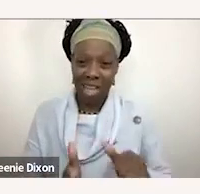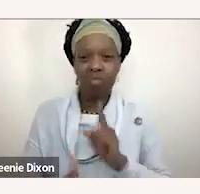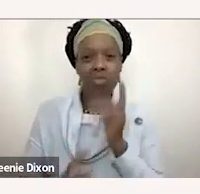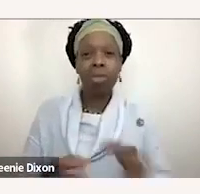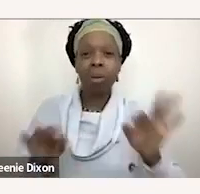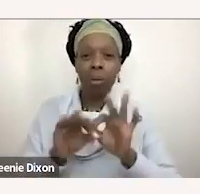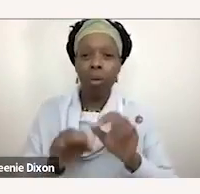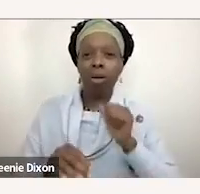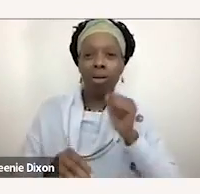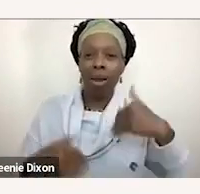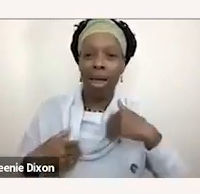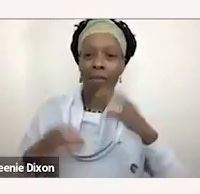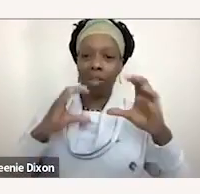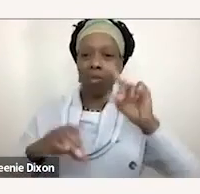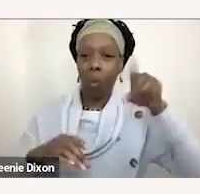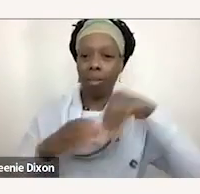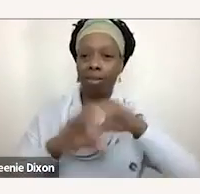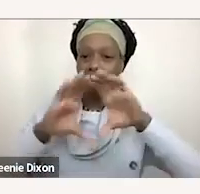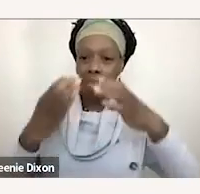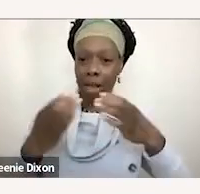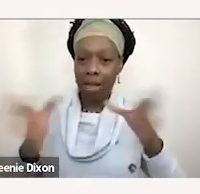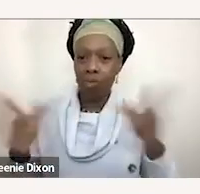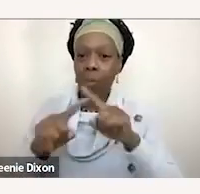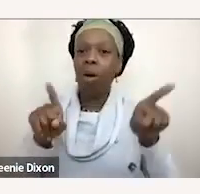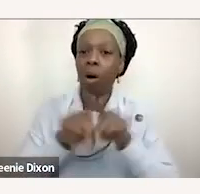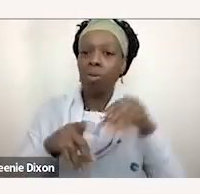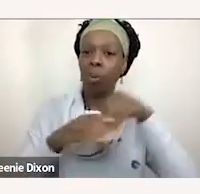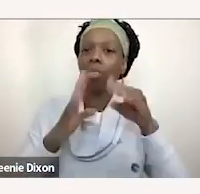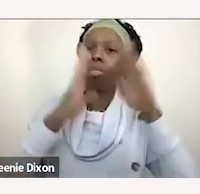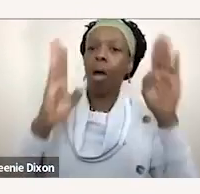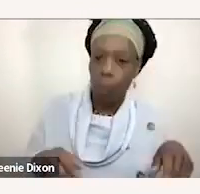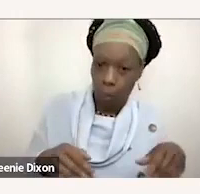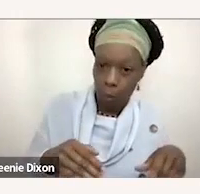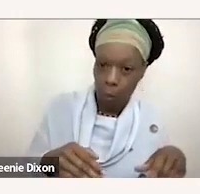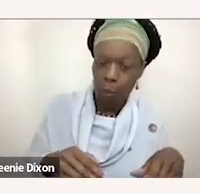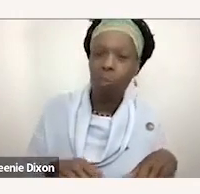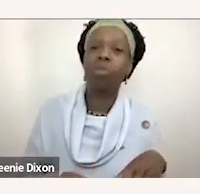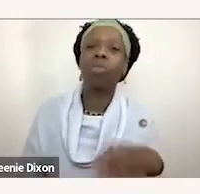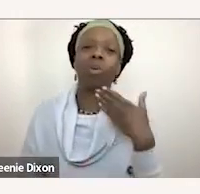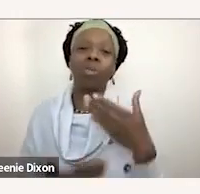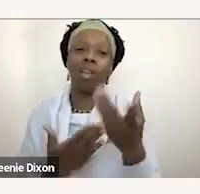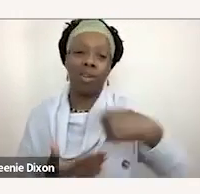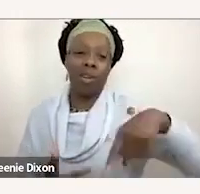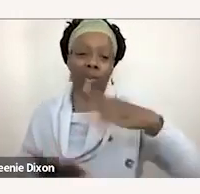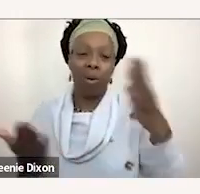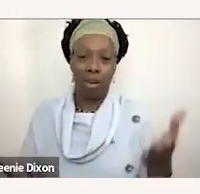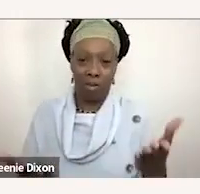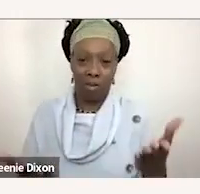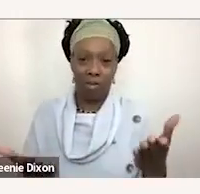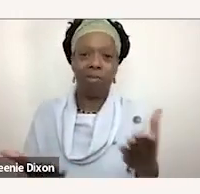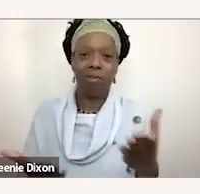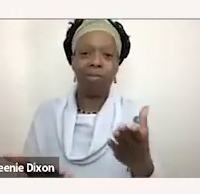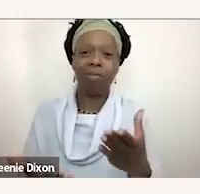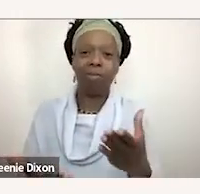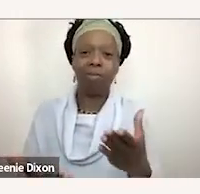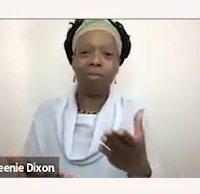in the classroom but to home as well. So thank you to everyone here, and I have to give another shout